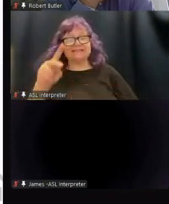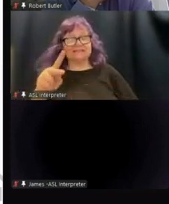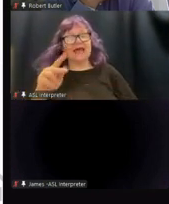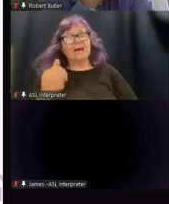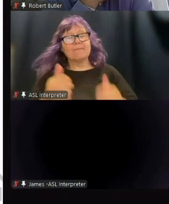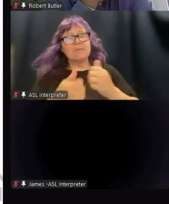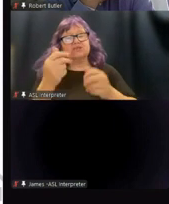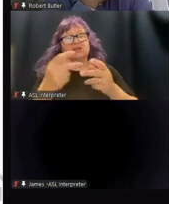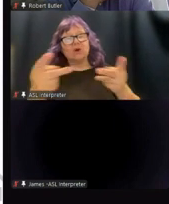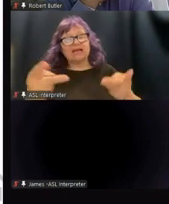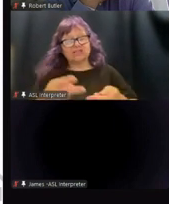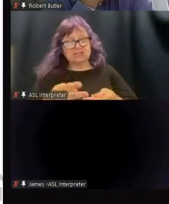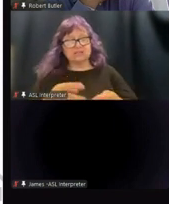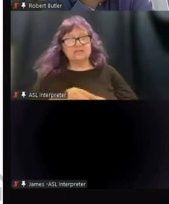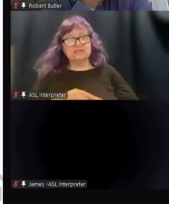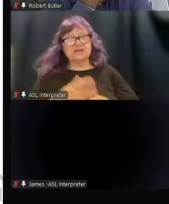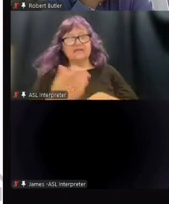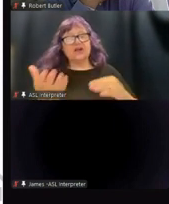on